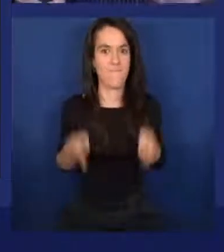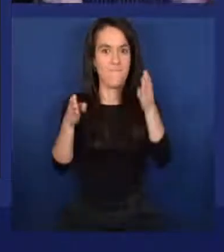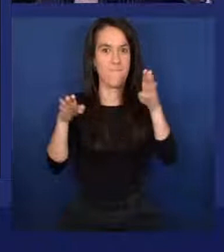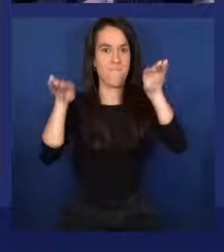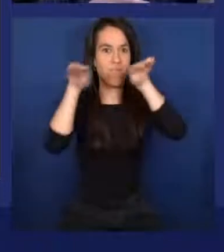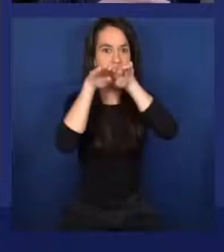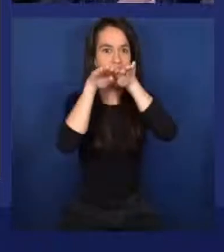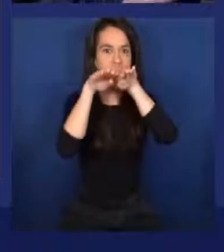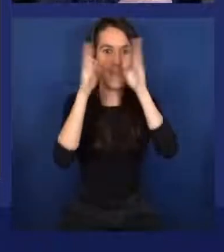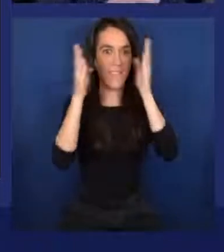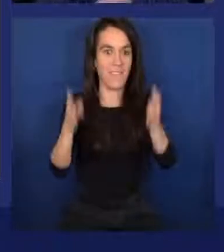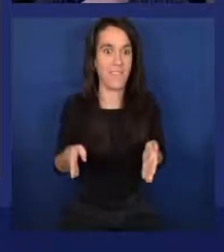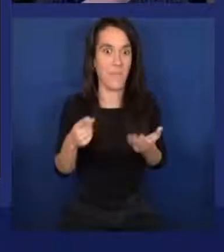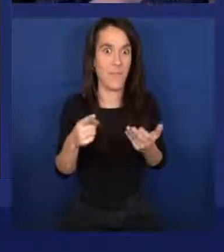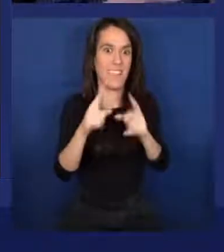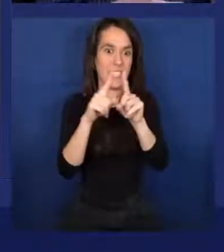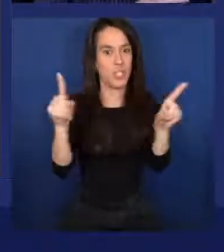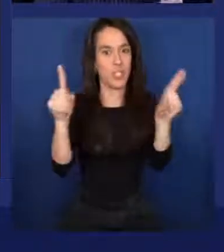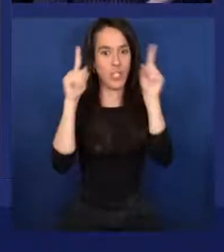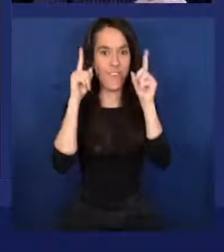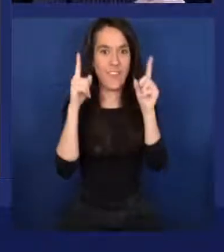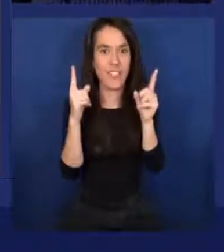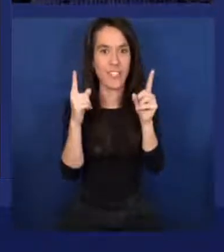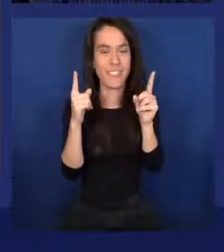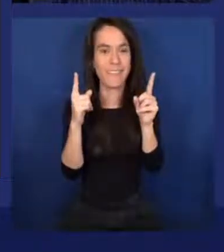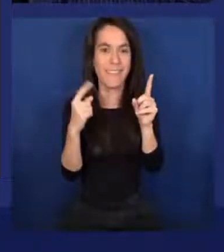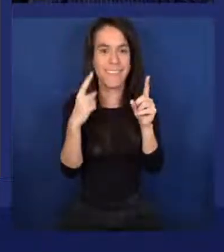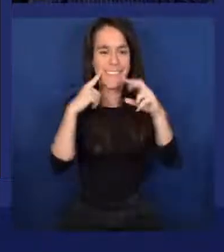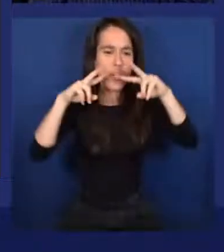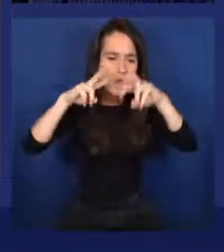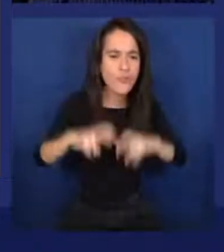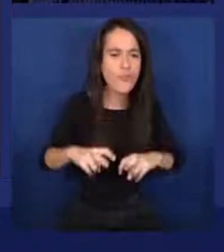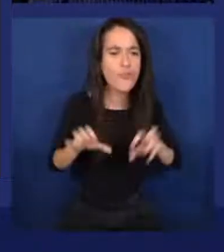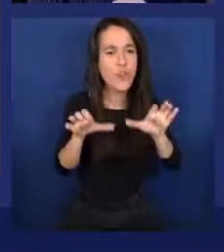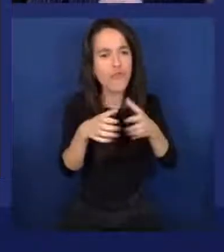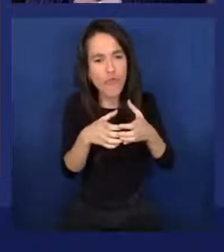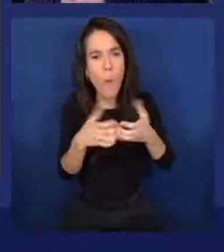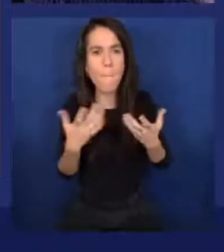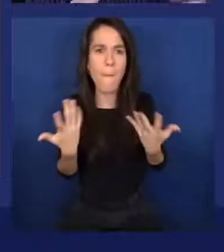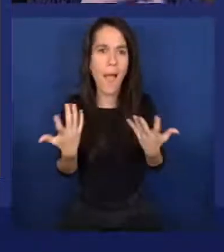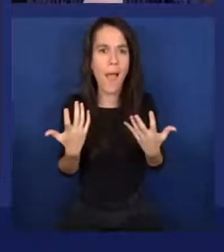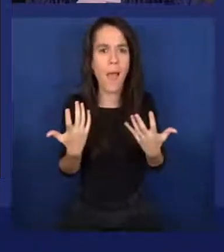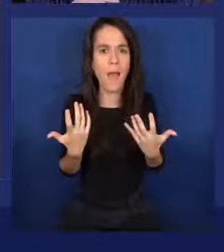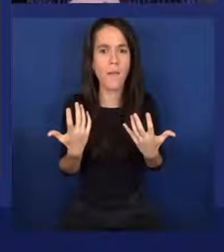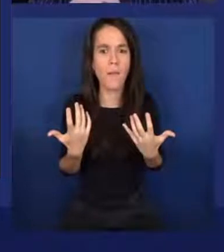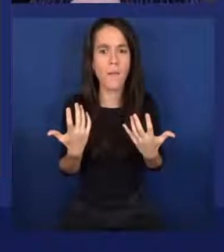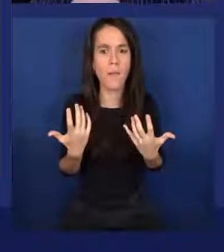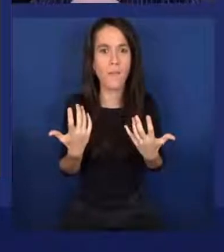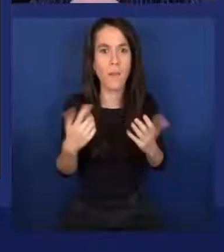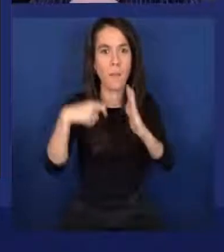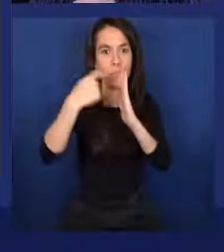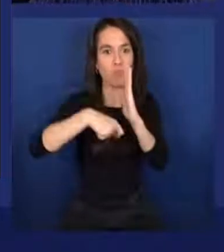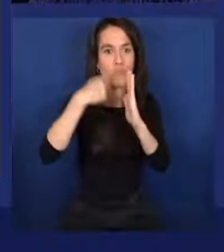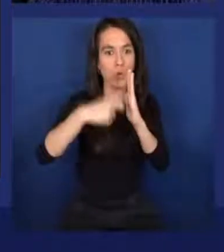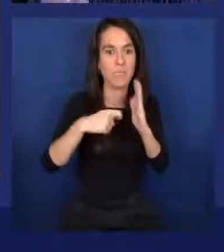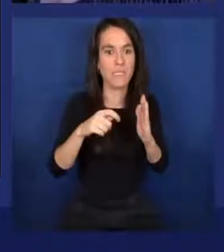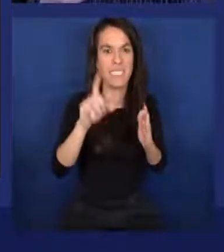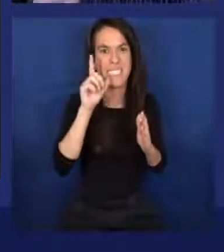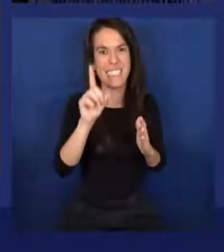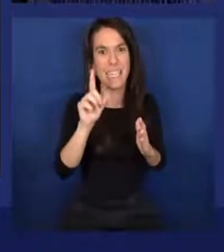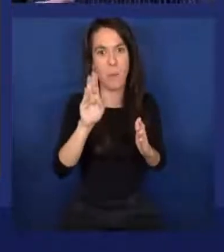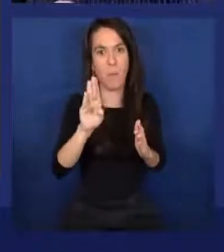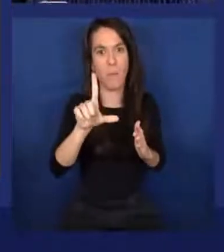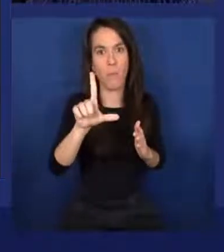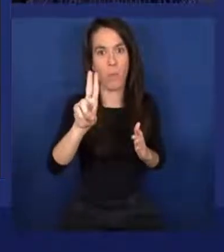we've moved out of the university now, and we're talking about research groups and large corporations. The project was called Deep Blue, and it was